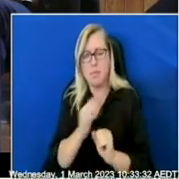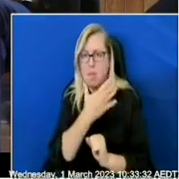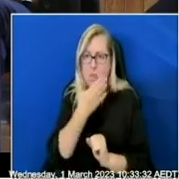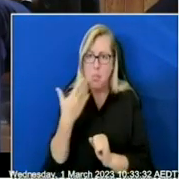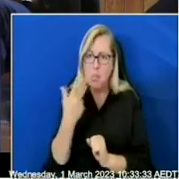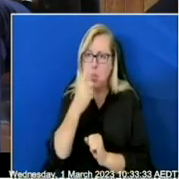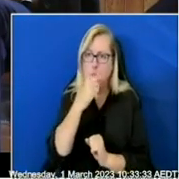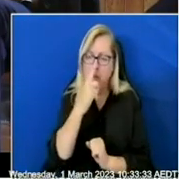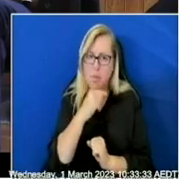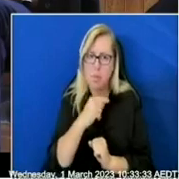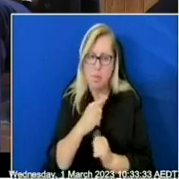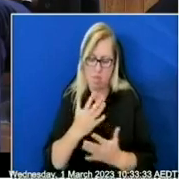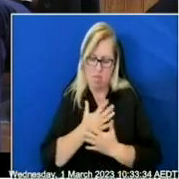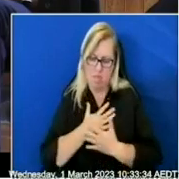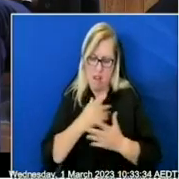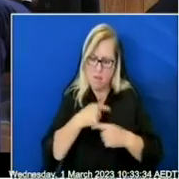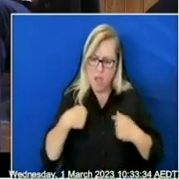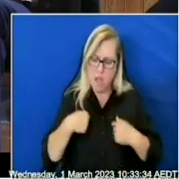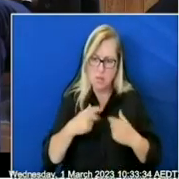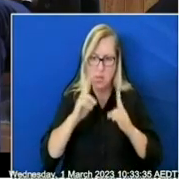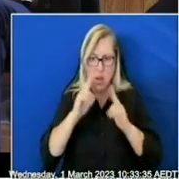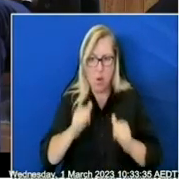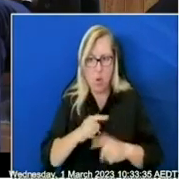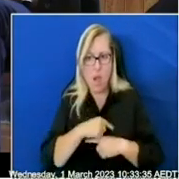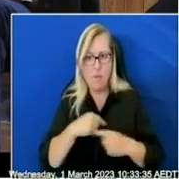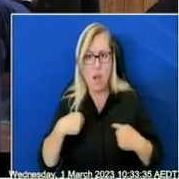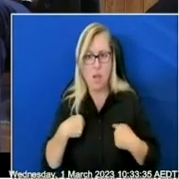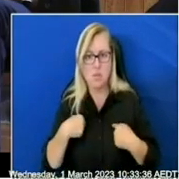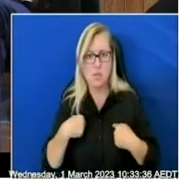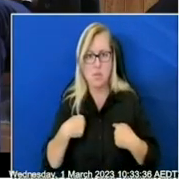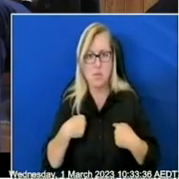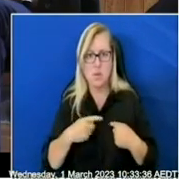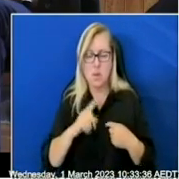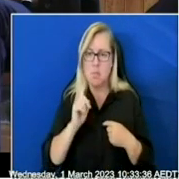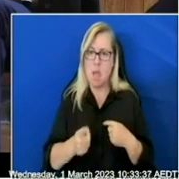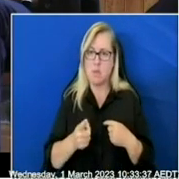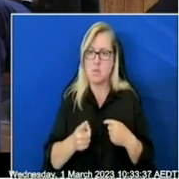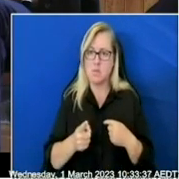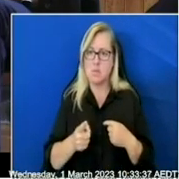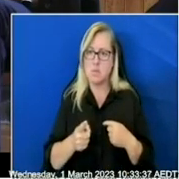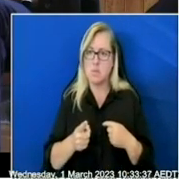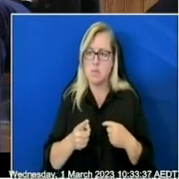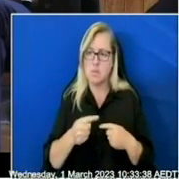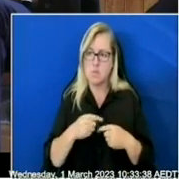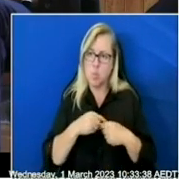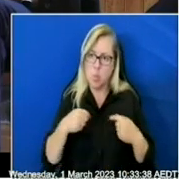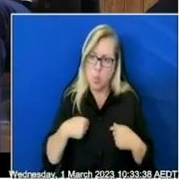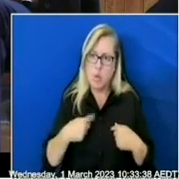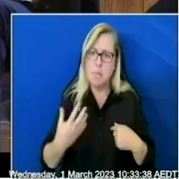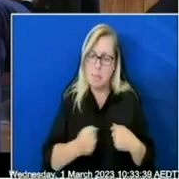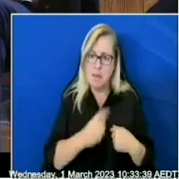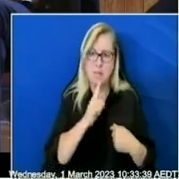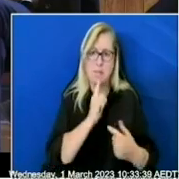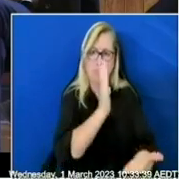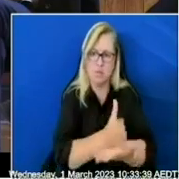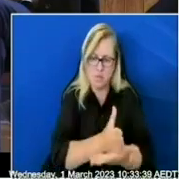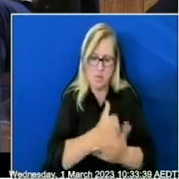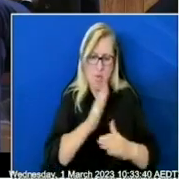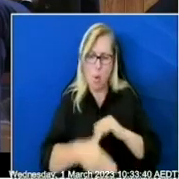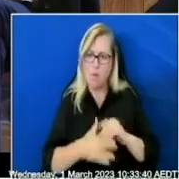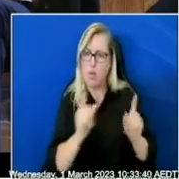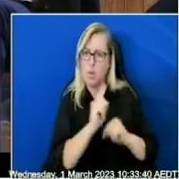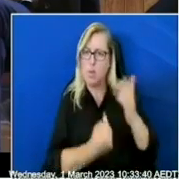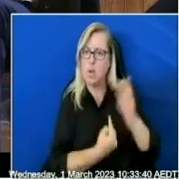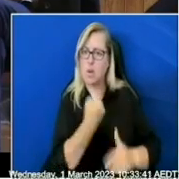us. Mm-hmm. But we need to tell their truth. So they were there for a while. Mum was